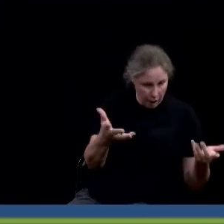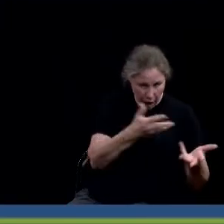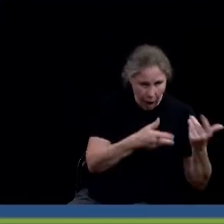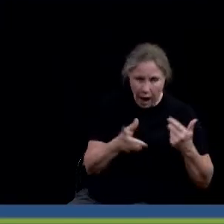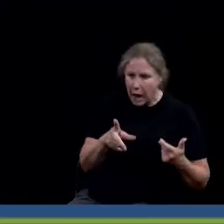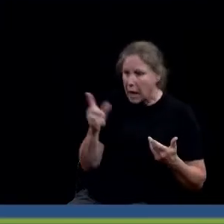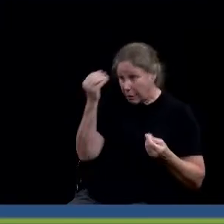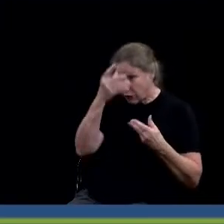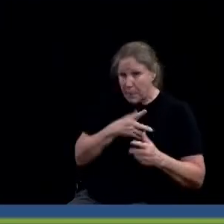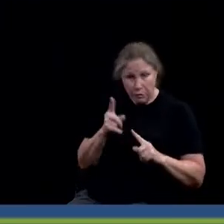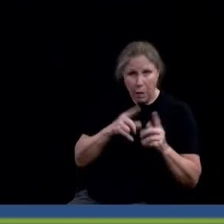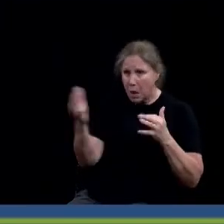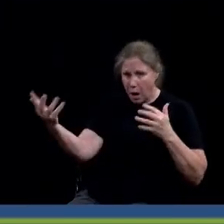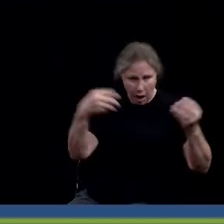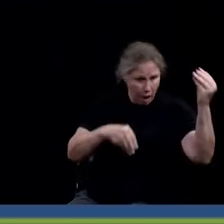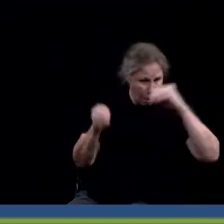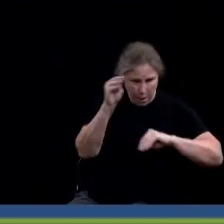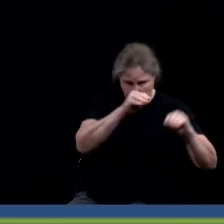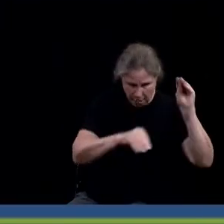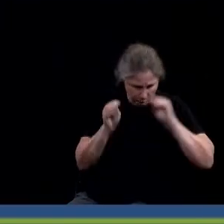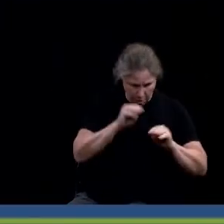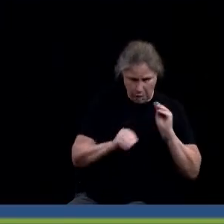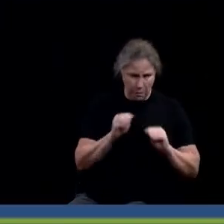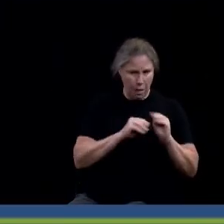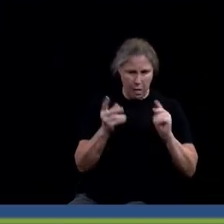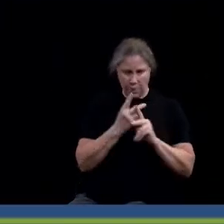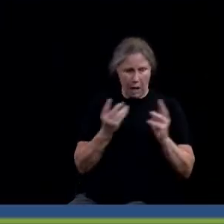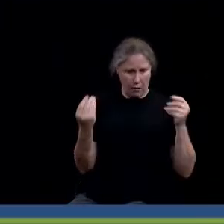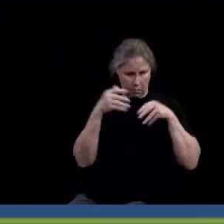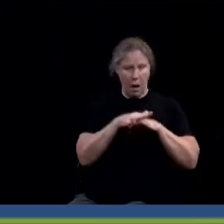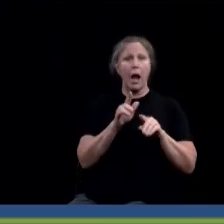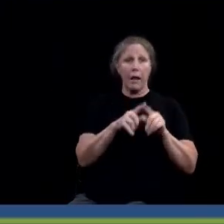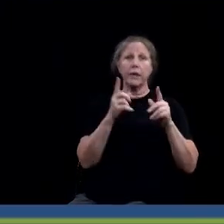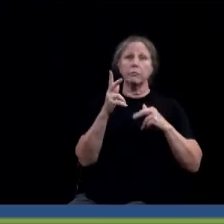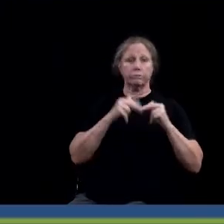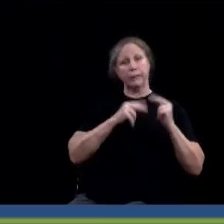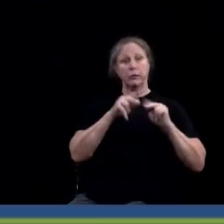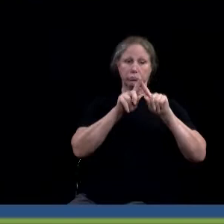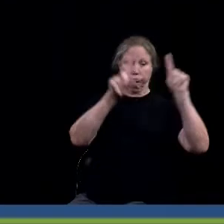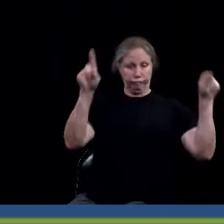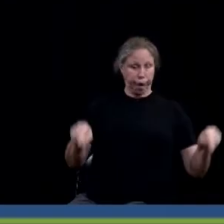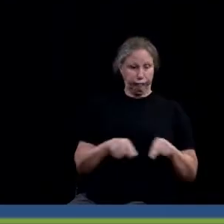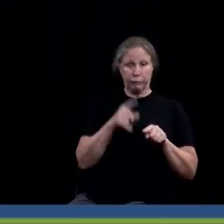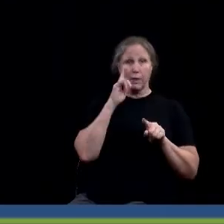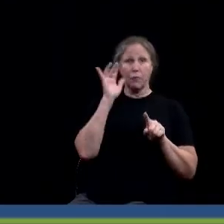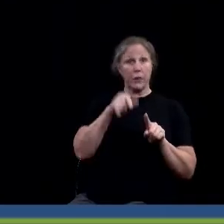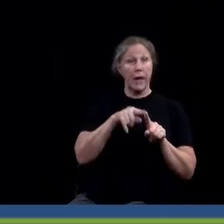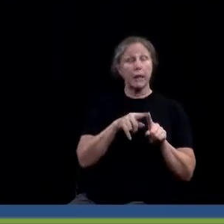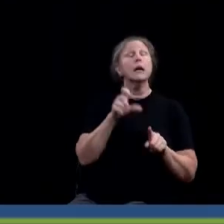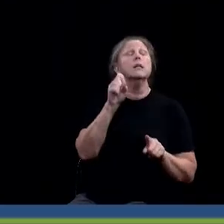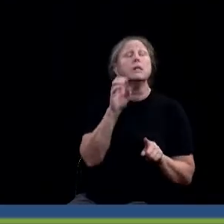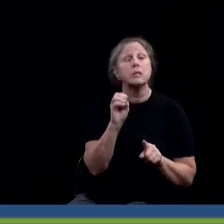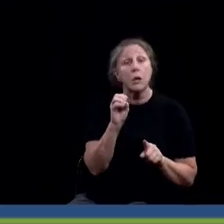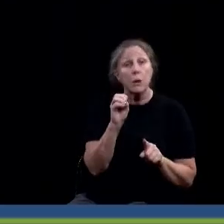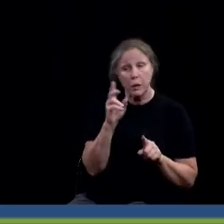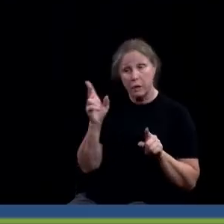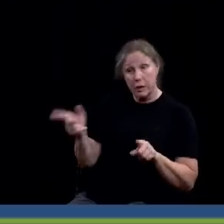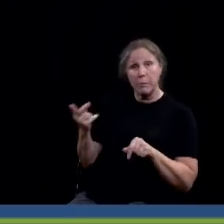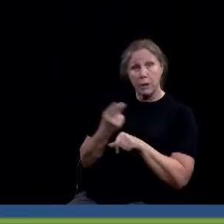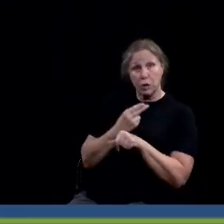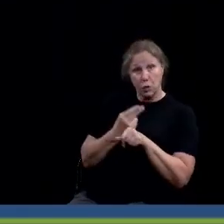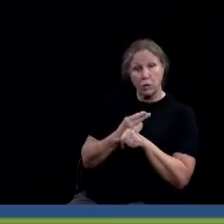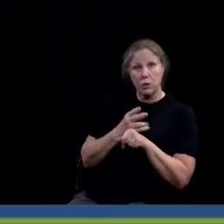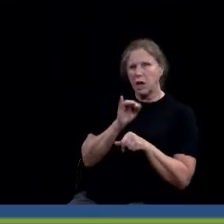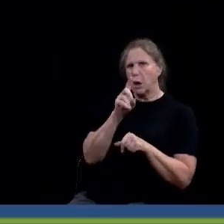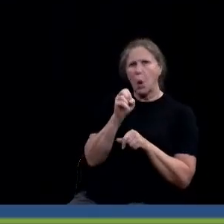data and building a dashboard off of their existing data. So they've been using, code enforcement has been using EnerGov, Tyler's